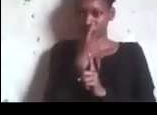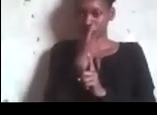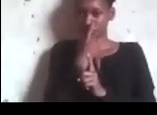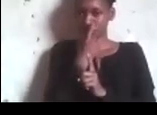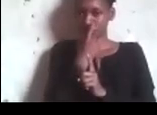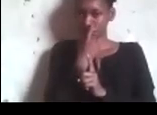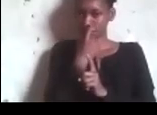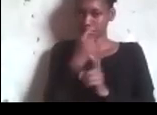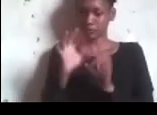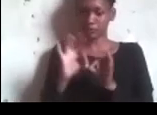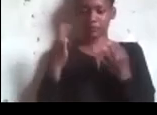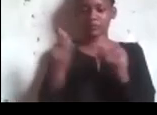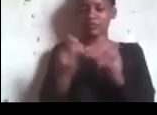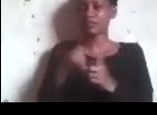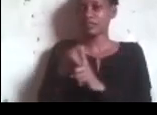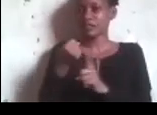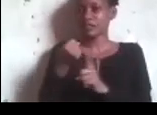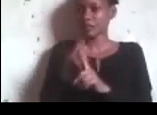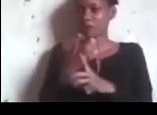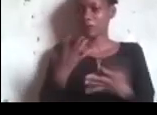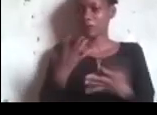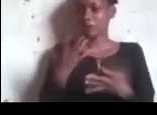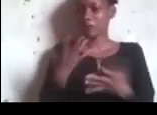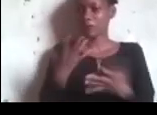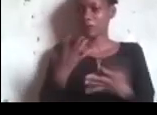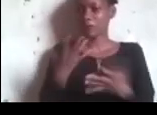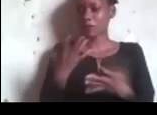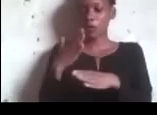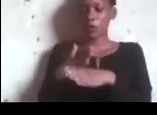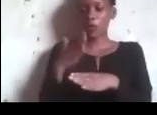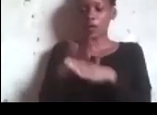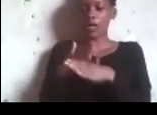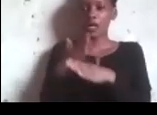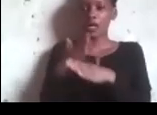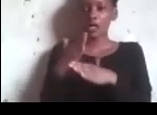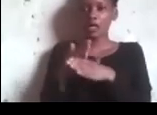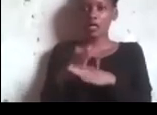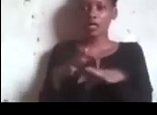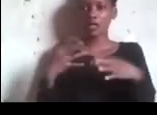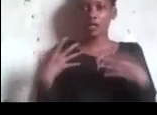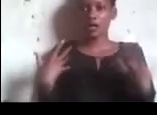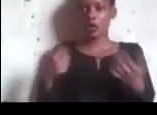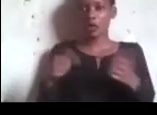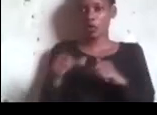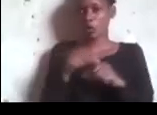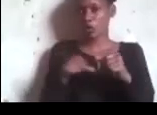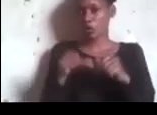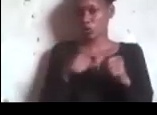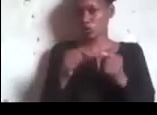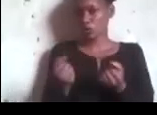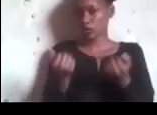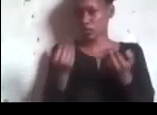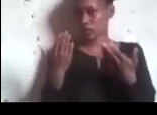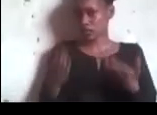a family advocate, a social worker, or a social service practitioner, or other